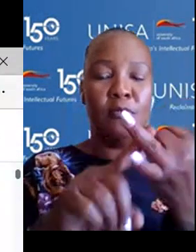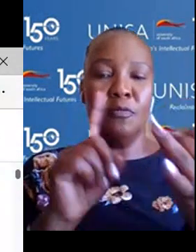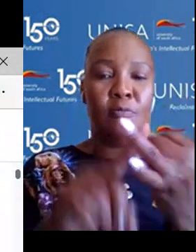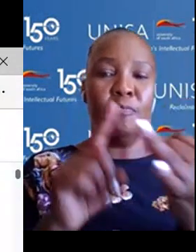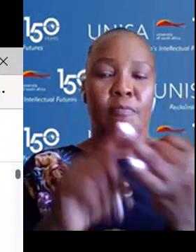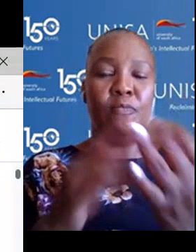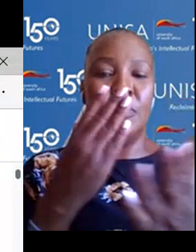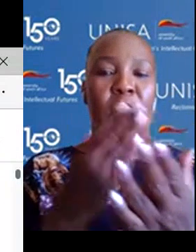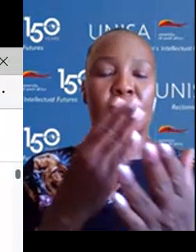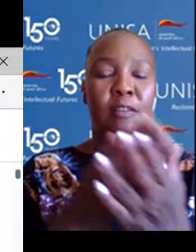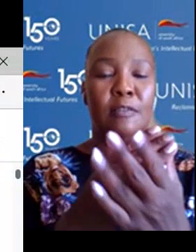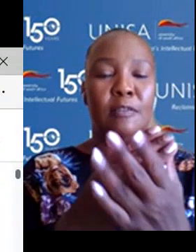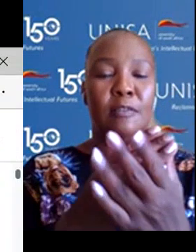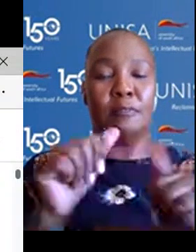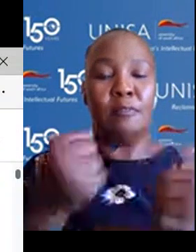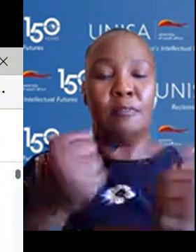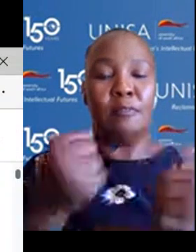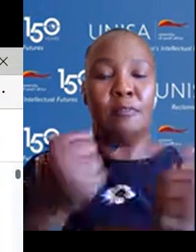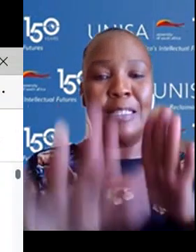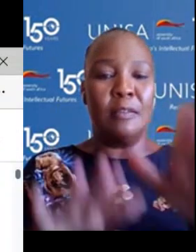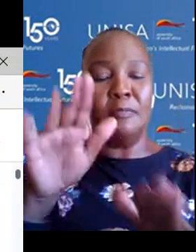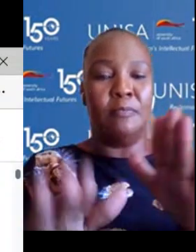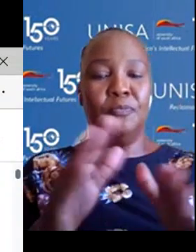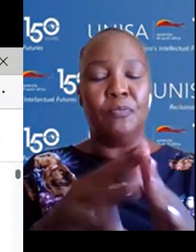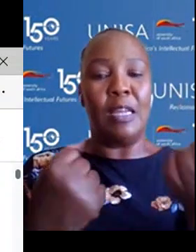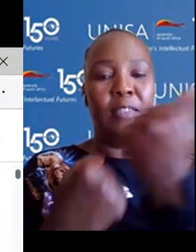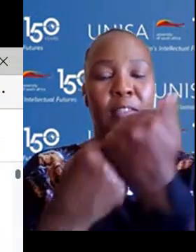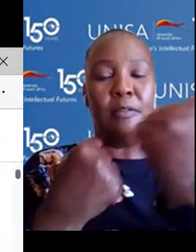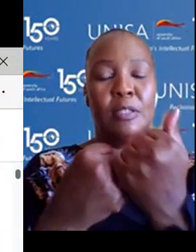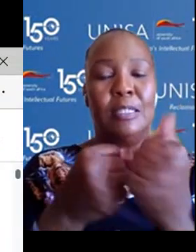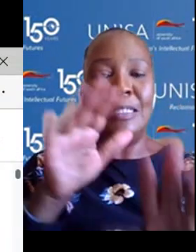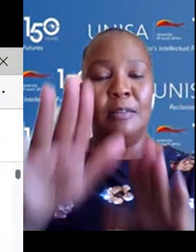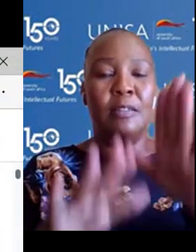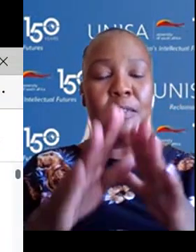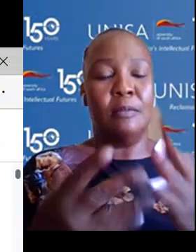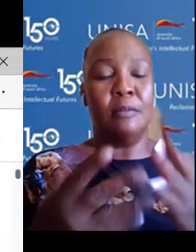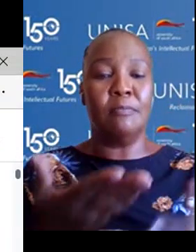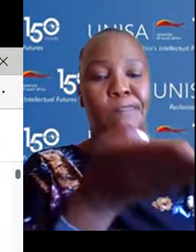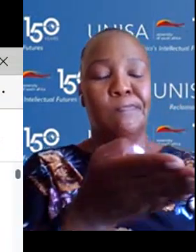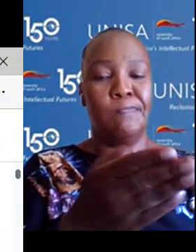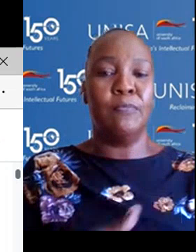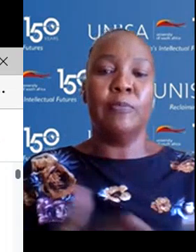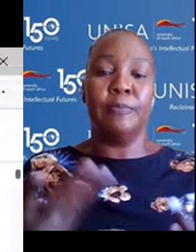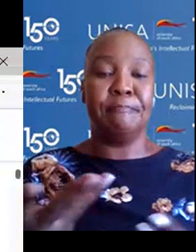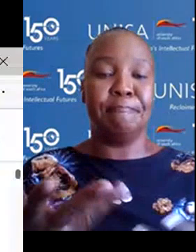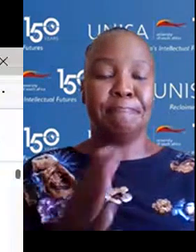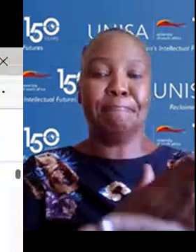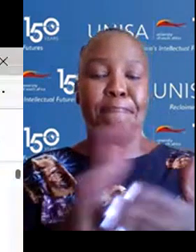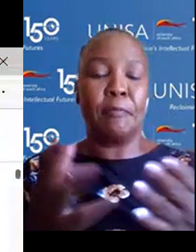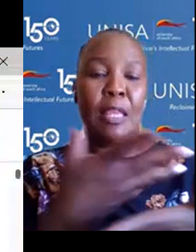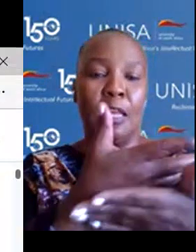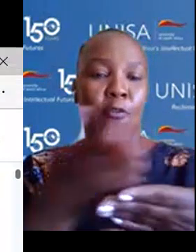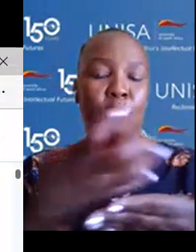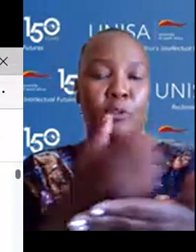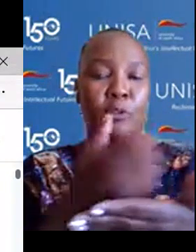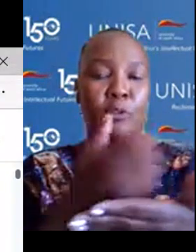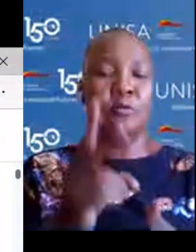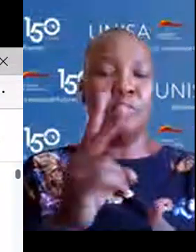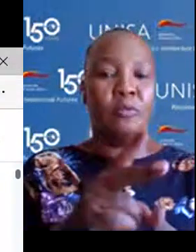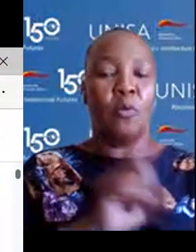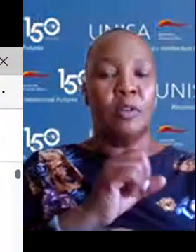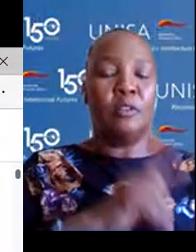the steps and all the supporting steps are there. Okay. And yes, we will share the recording with you as well, so you can work through it at your